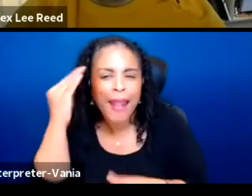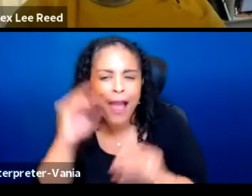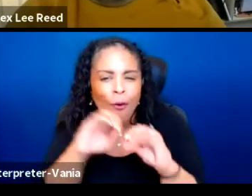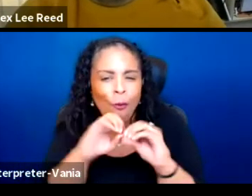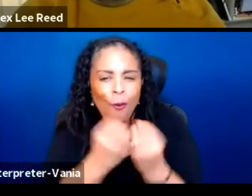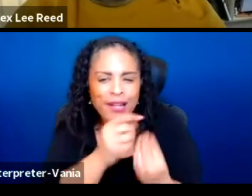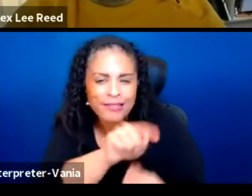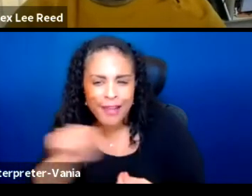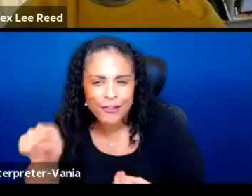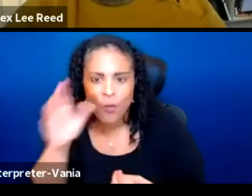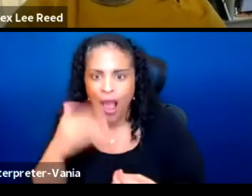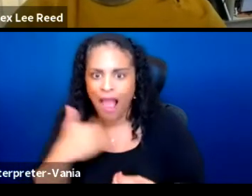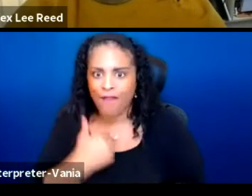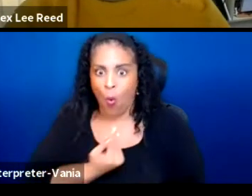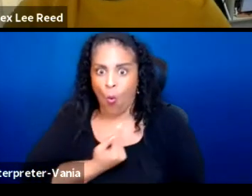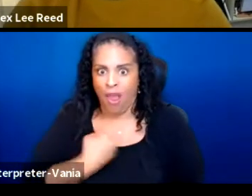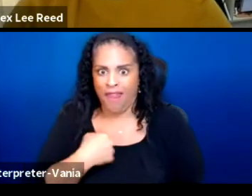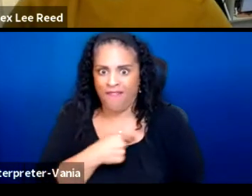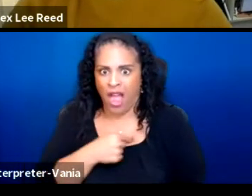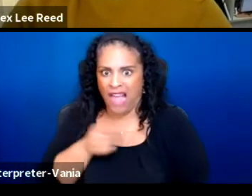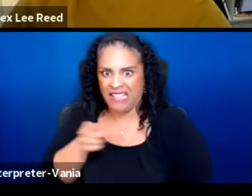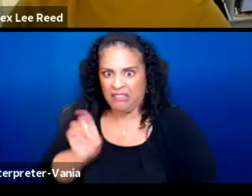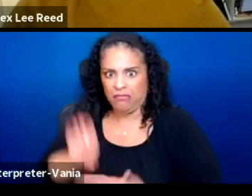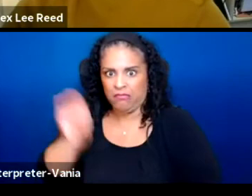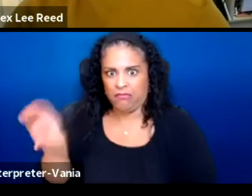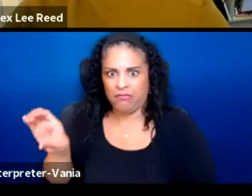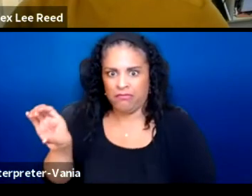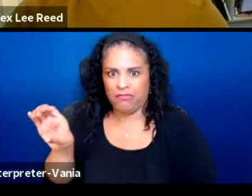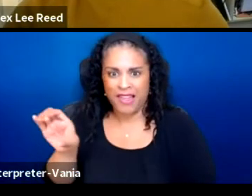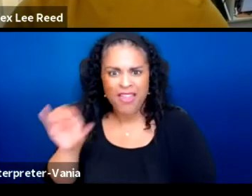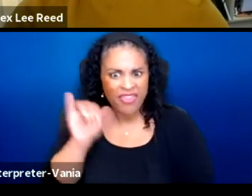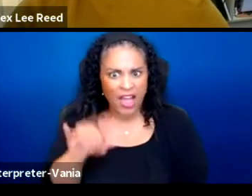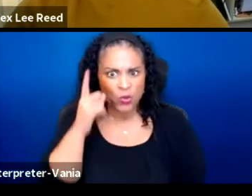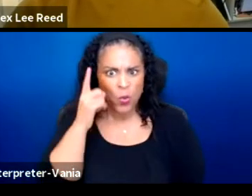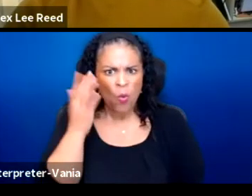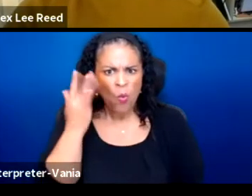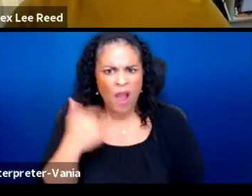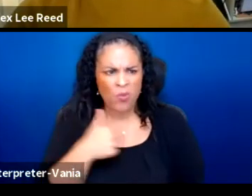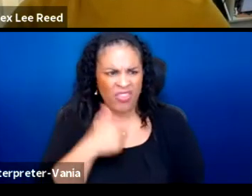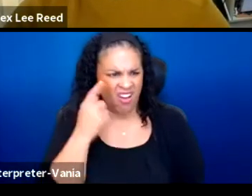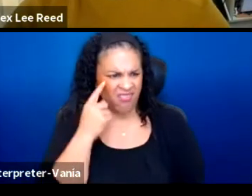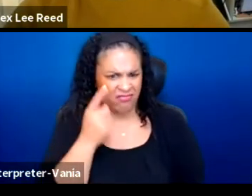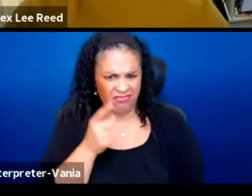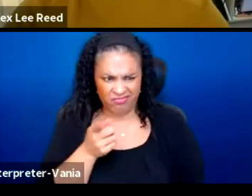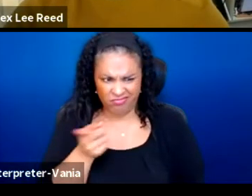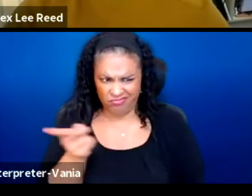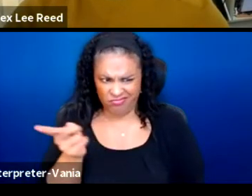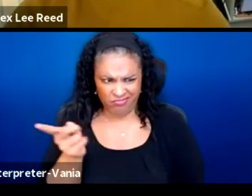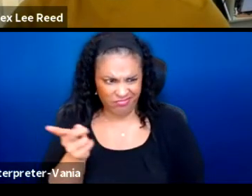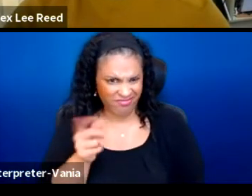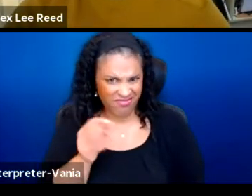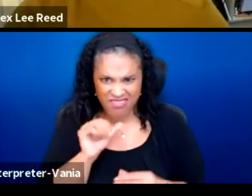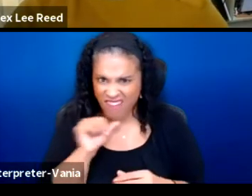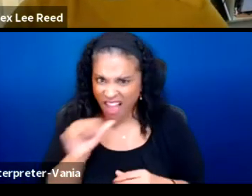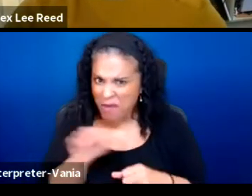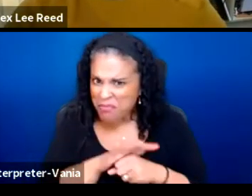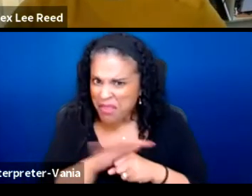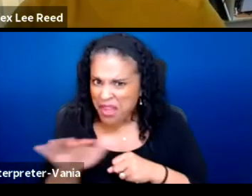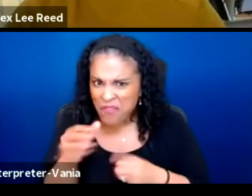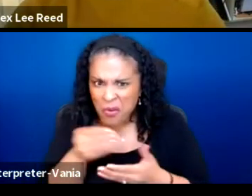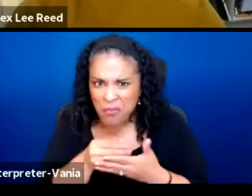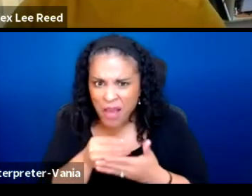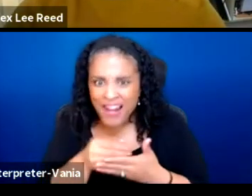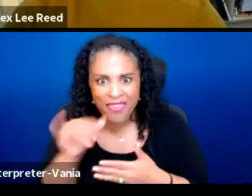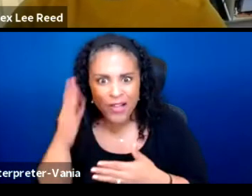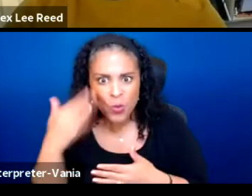then just have one of us there. So that's what made us think that the resources wasn't plentiful. Like, you had to be one or the other. That's what put us against